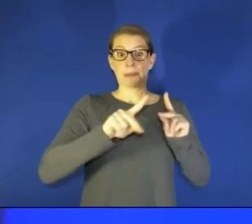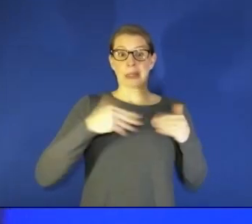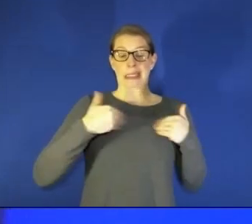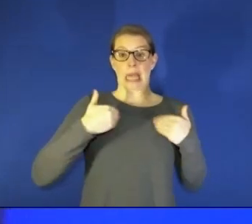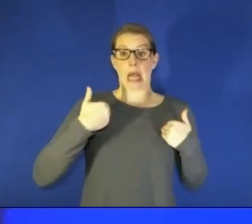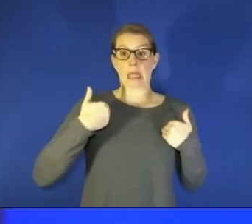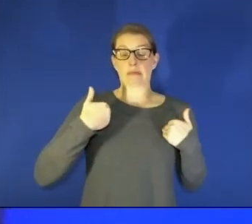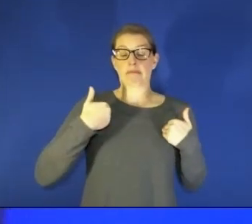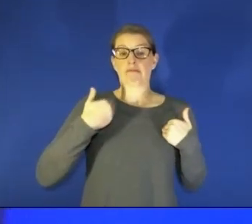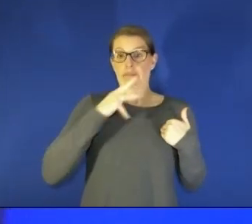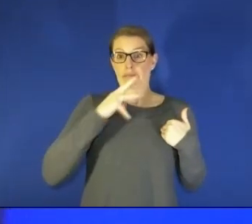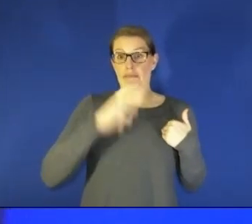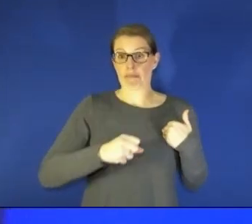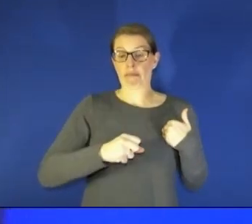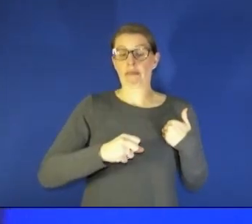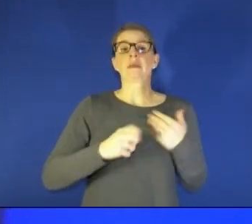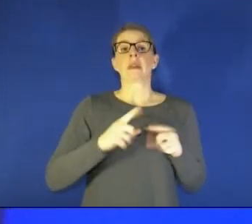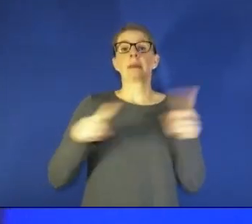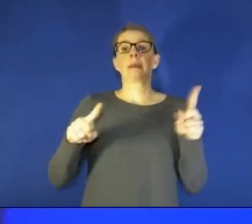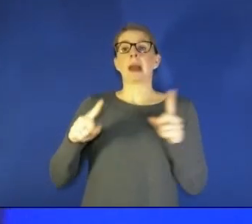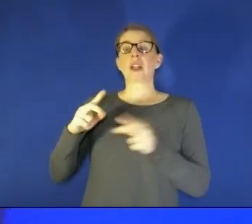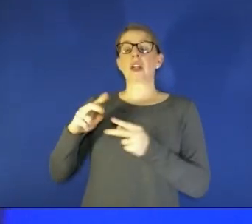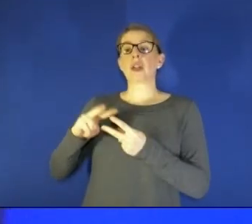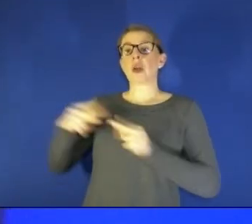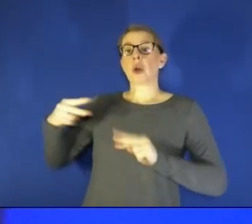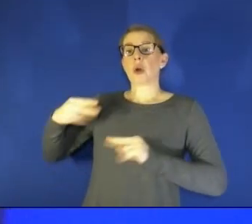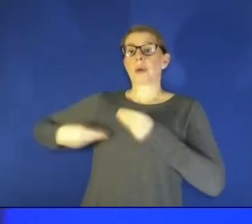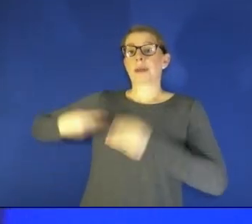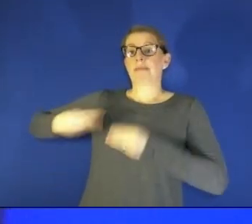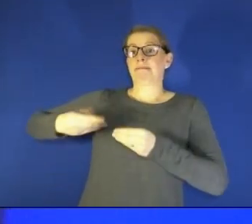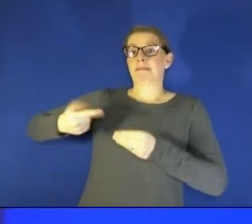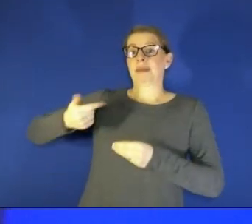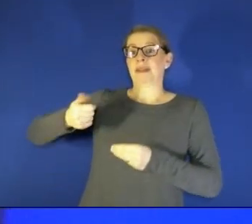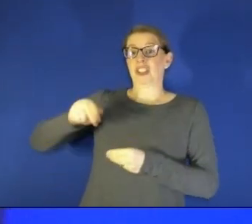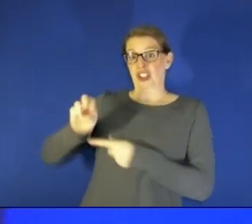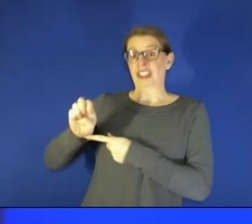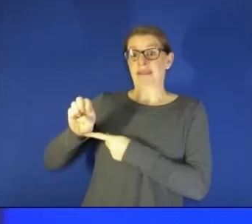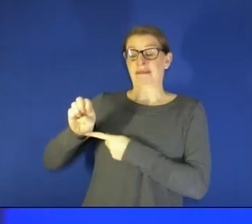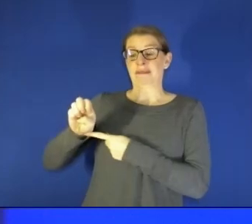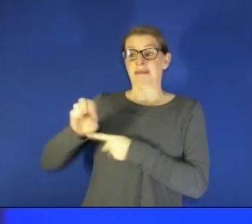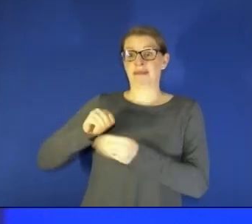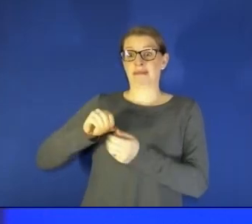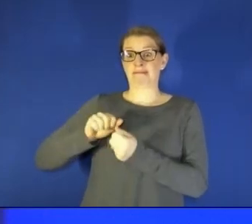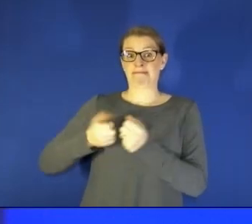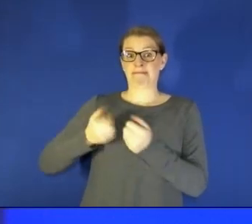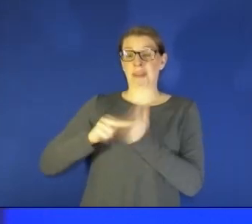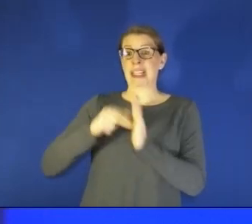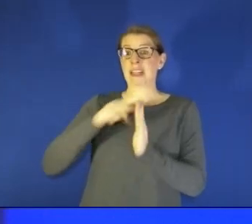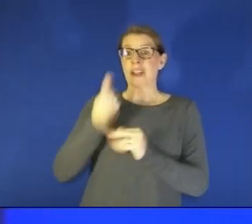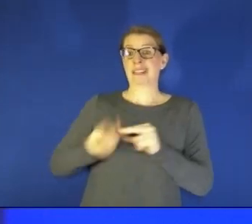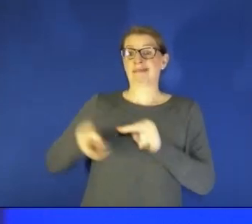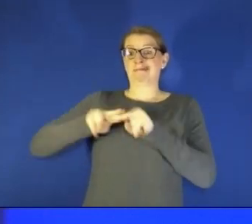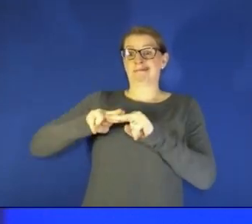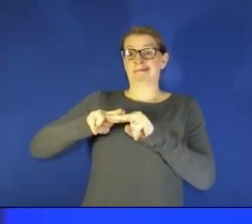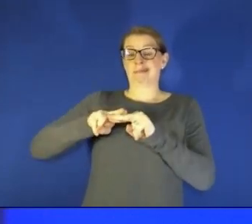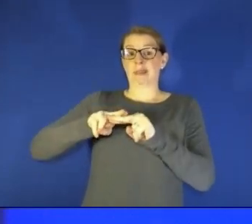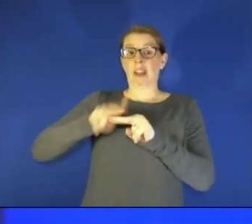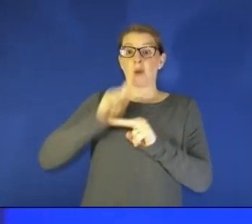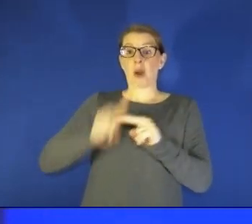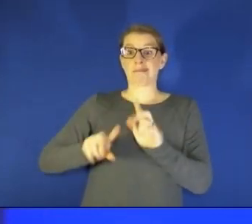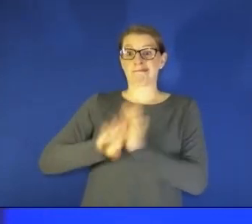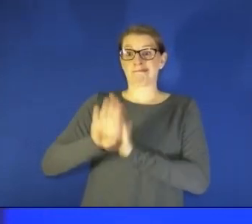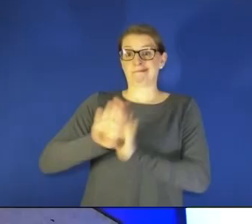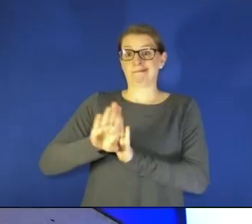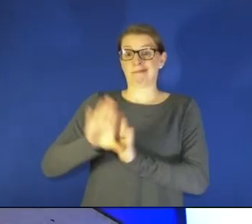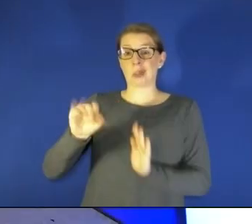we discuss a hereditary gene that increases your chance of developing colorectal and other cancers. Joining me now here in studio to talk more about that